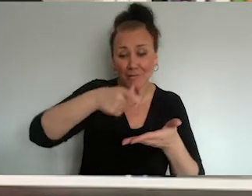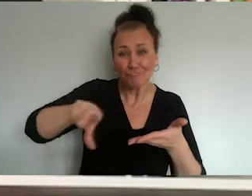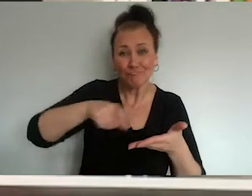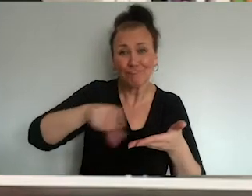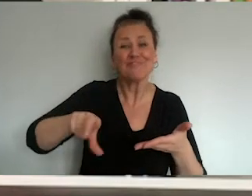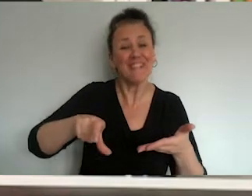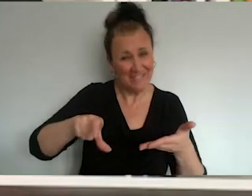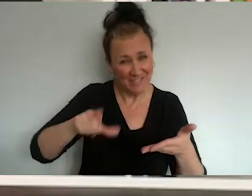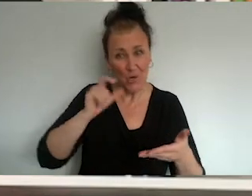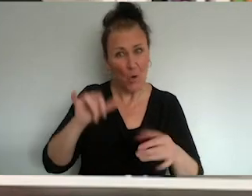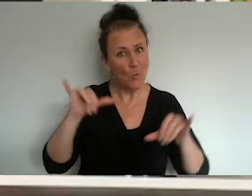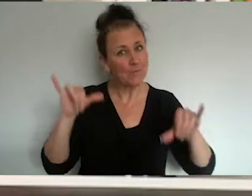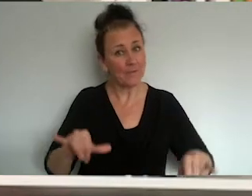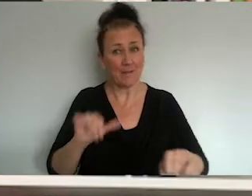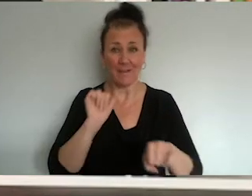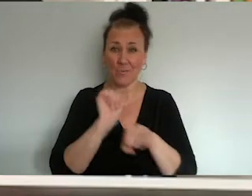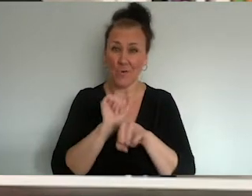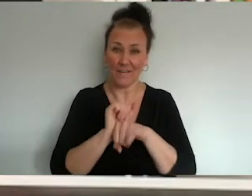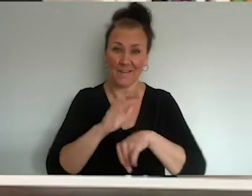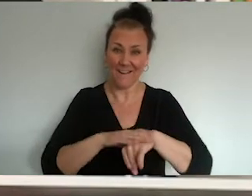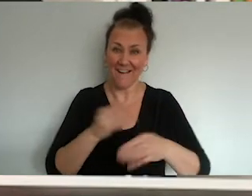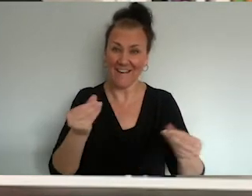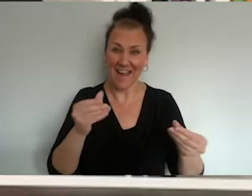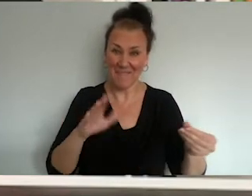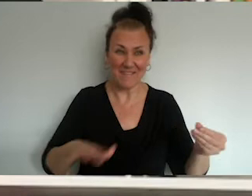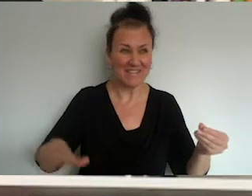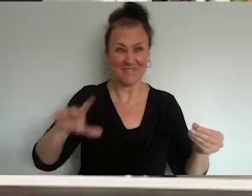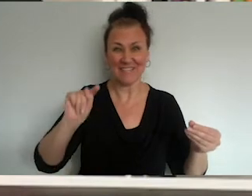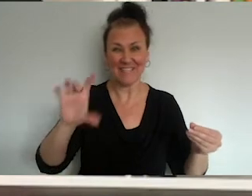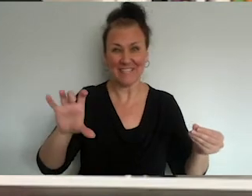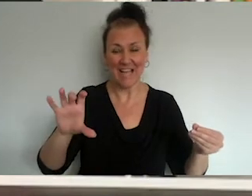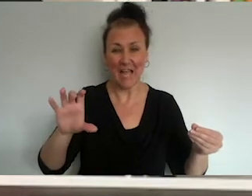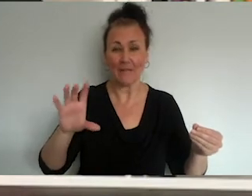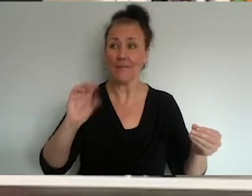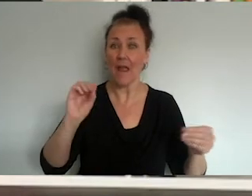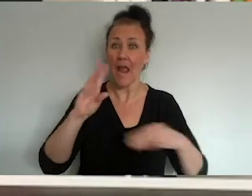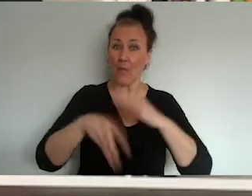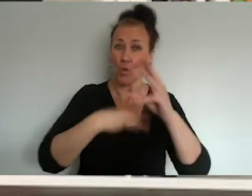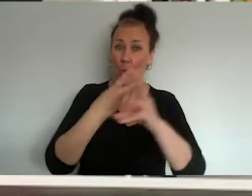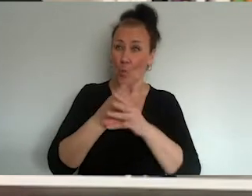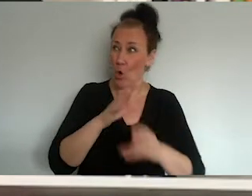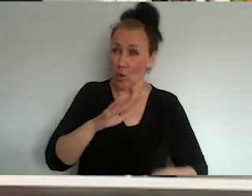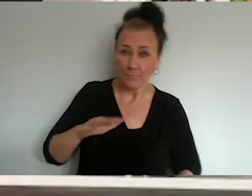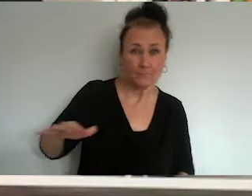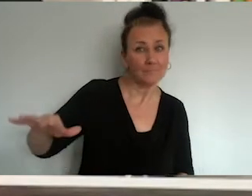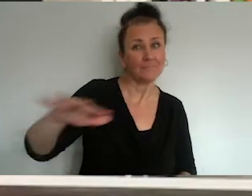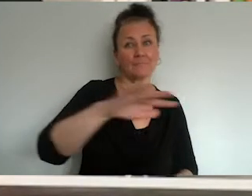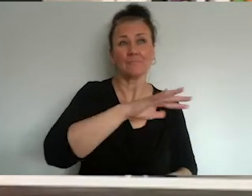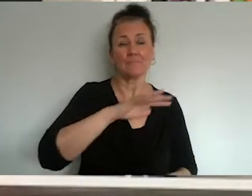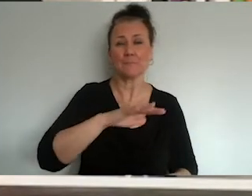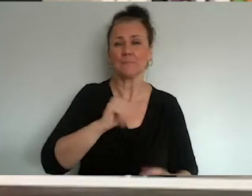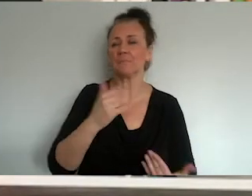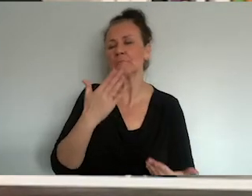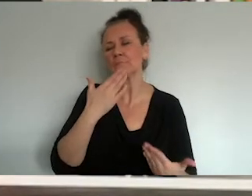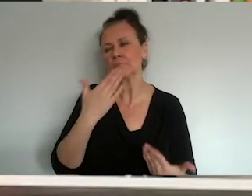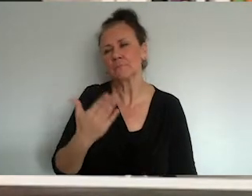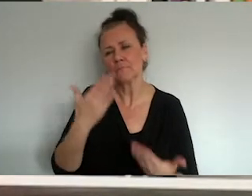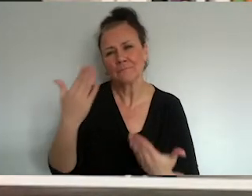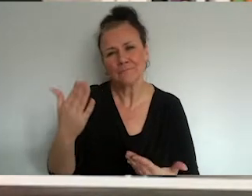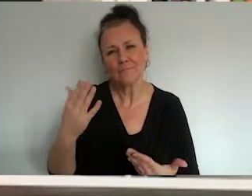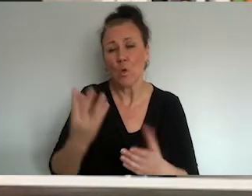who have continued to work on campus. And all of us worldwide owe so much to those who